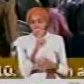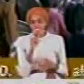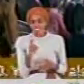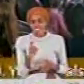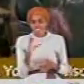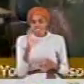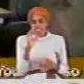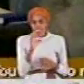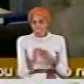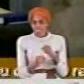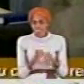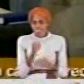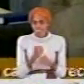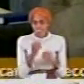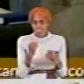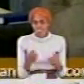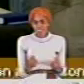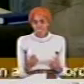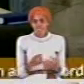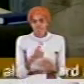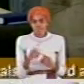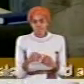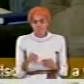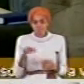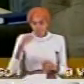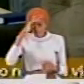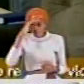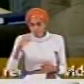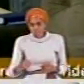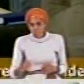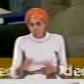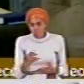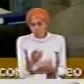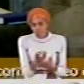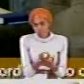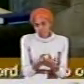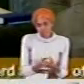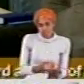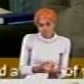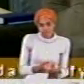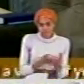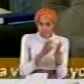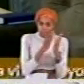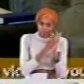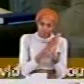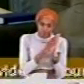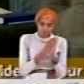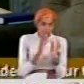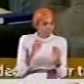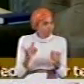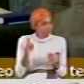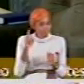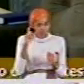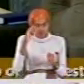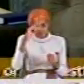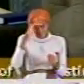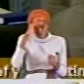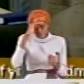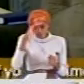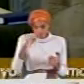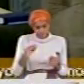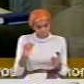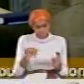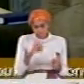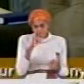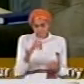8 years now that when the child lies down, the child cannot stand up, the child will be like